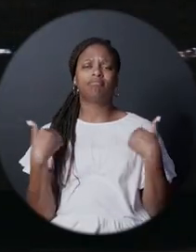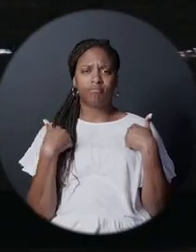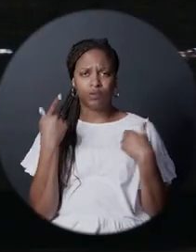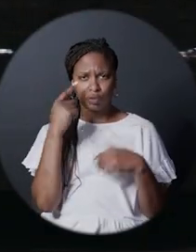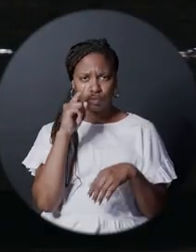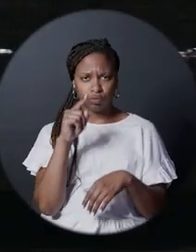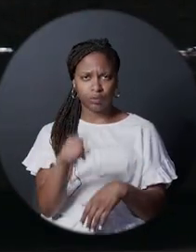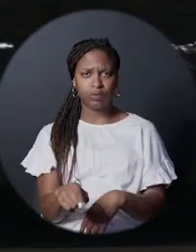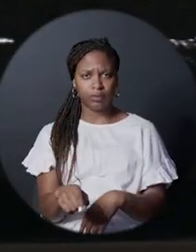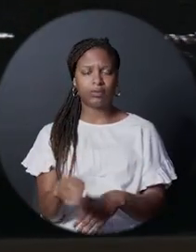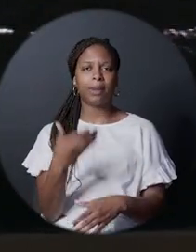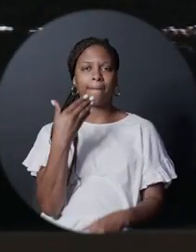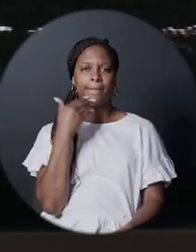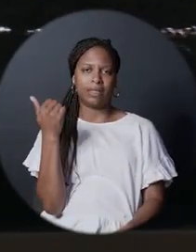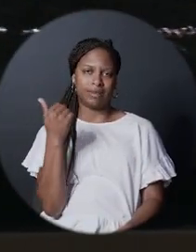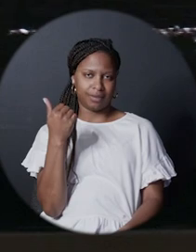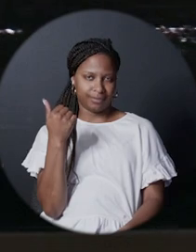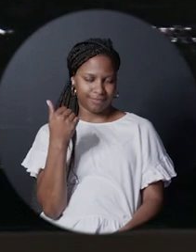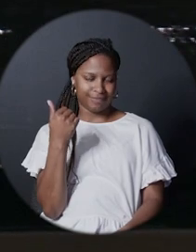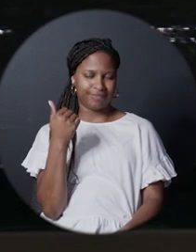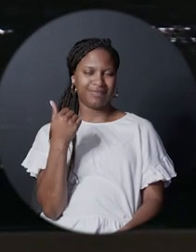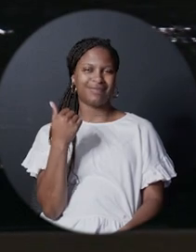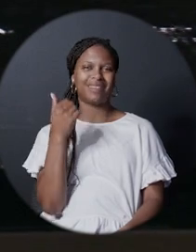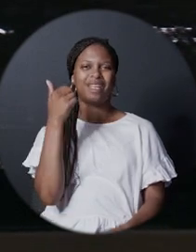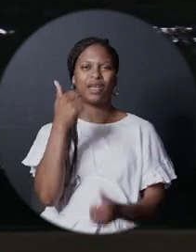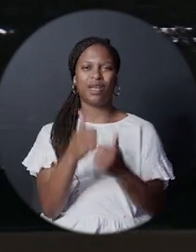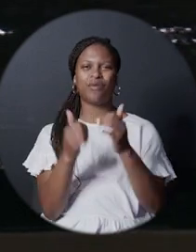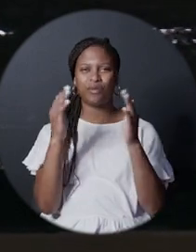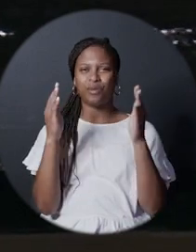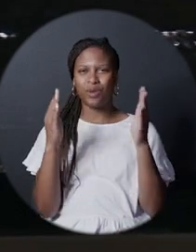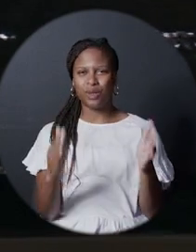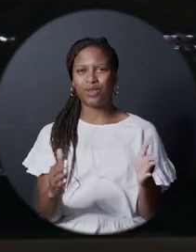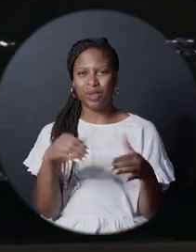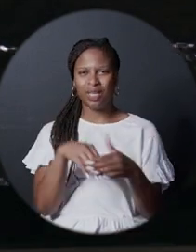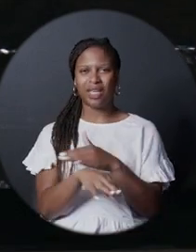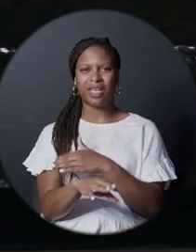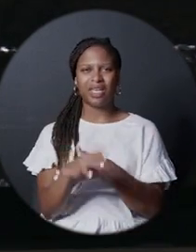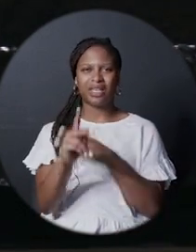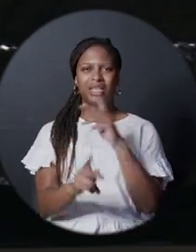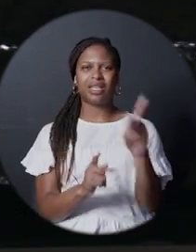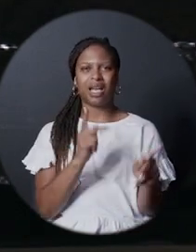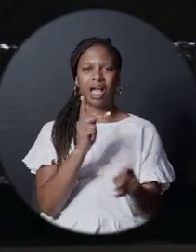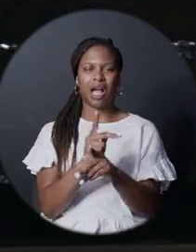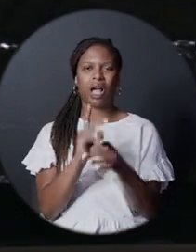have last for you, I think, is the icing on the cake. This